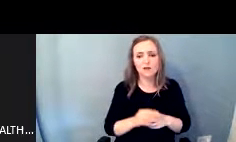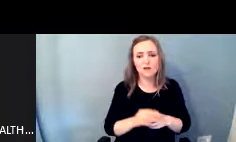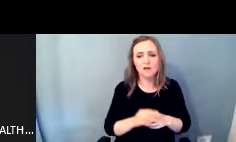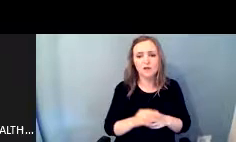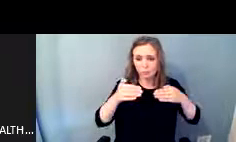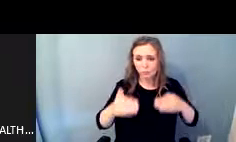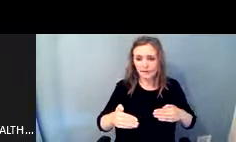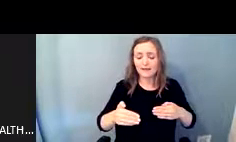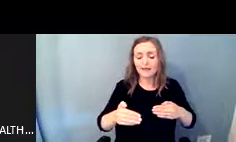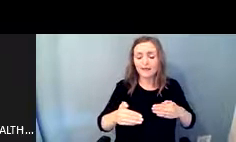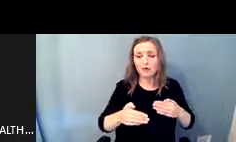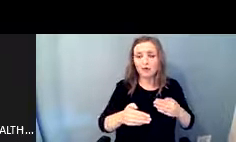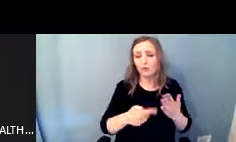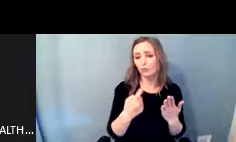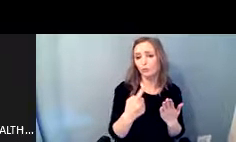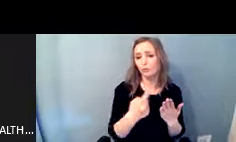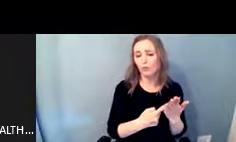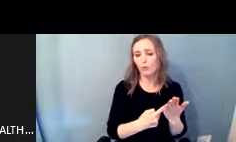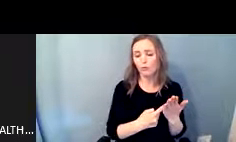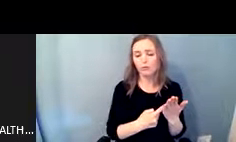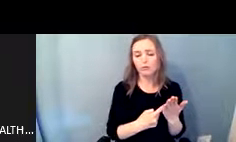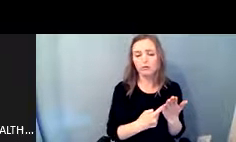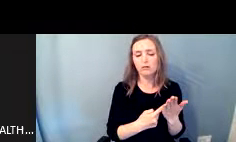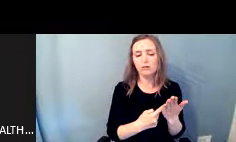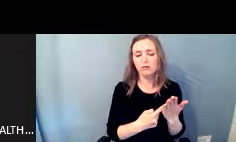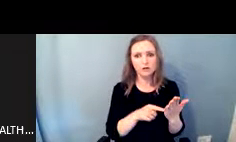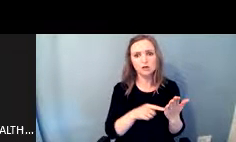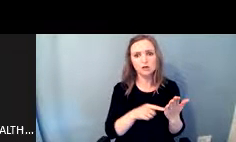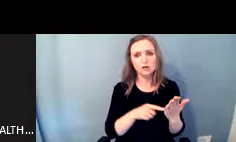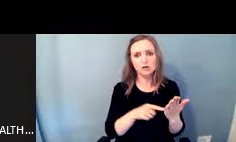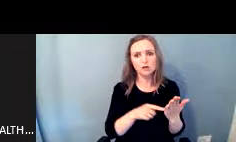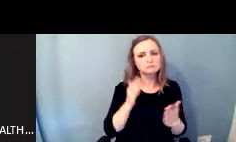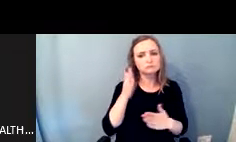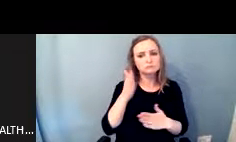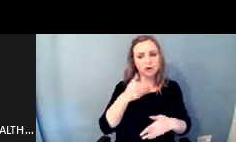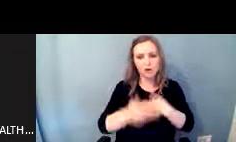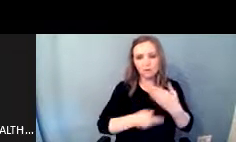with worrying symptoms to the hospital, you should be seen within 2 weeks.